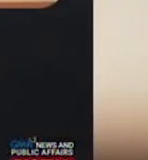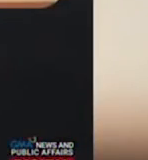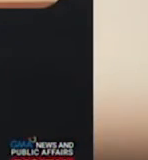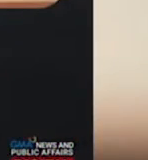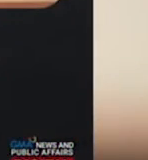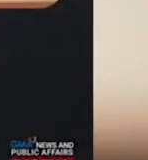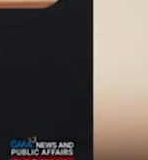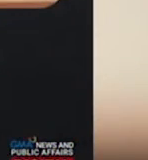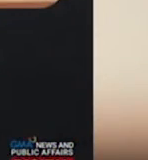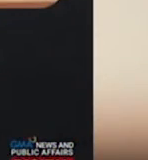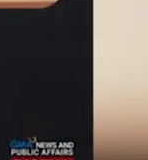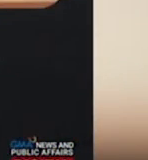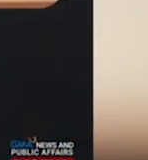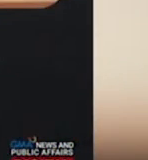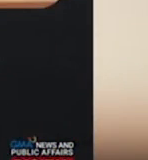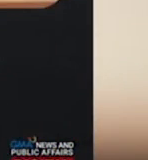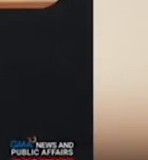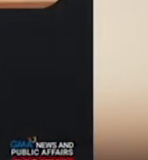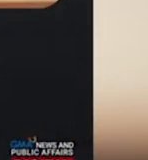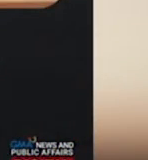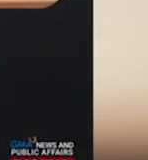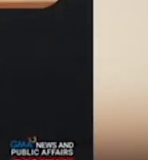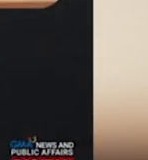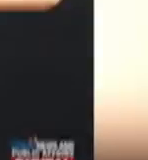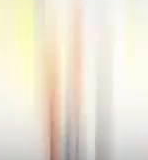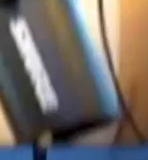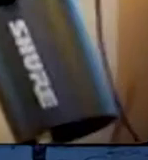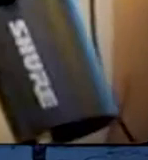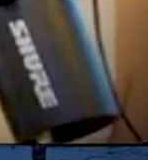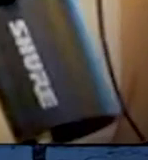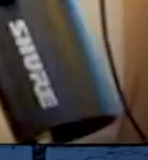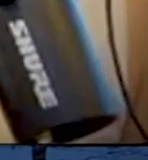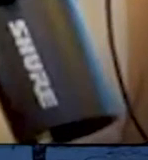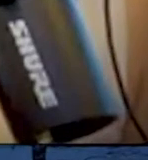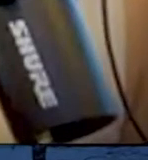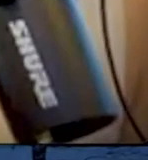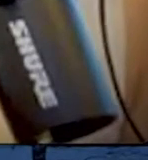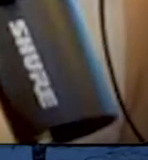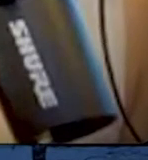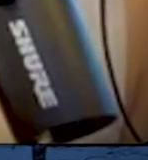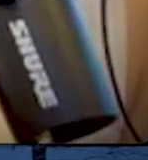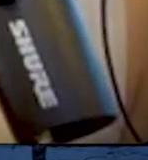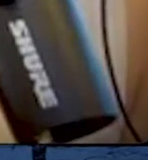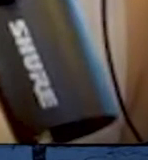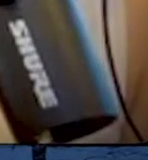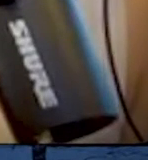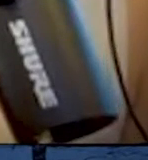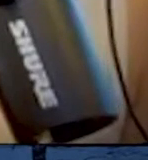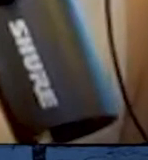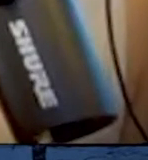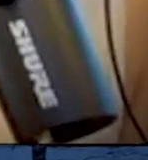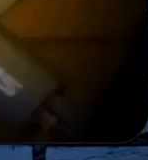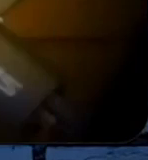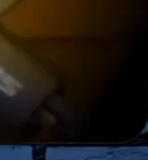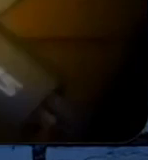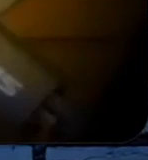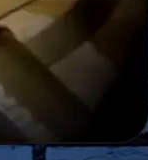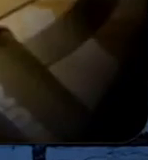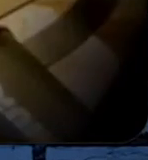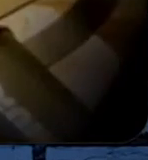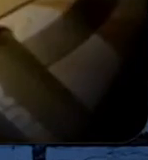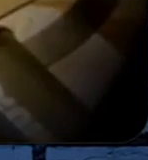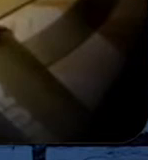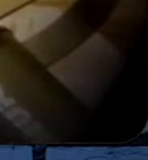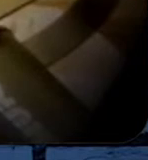Surprise guest, ikaw ba ay into politics din? Isa ka bang artista, singer, vlogger? Surprise